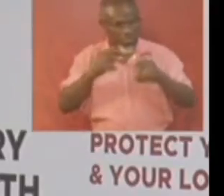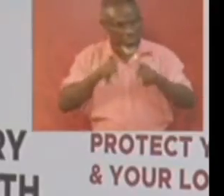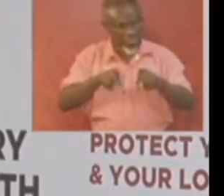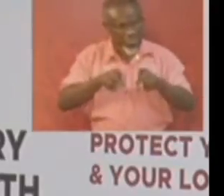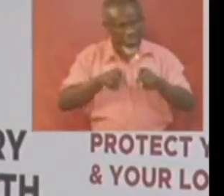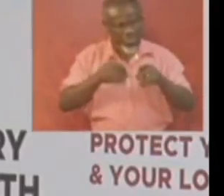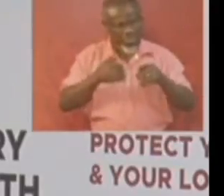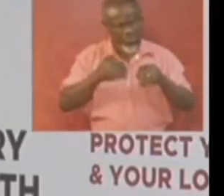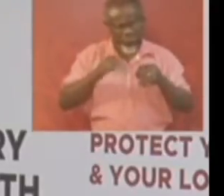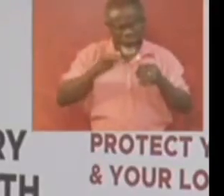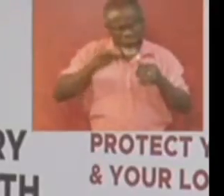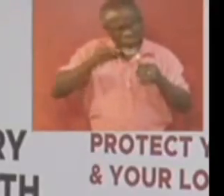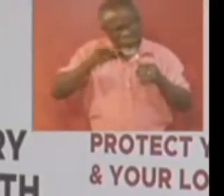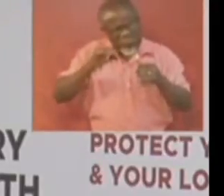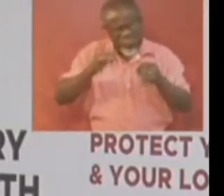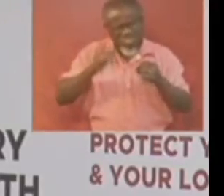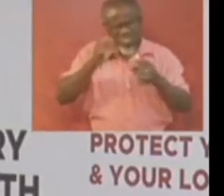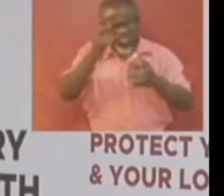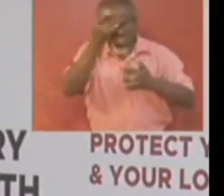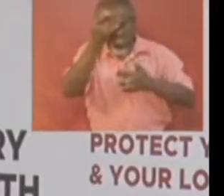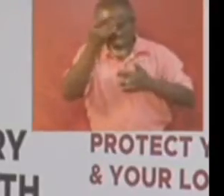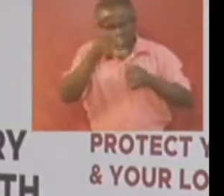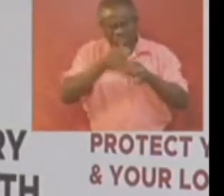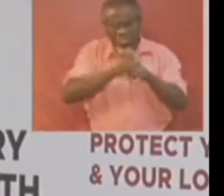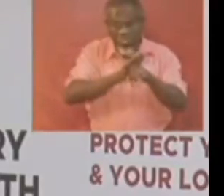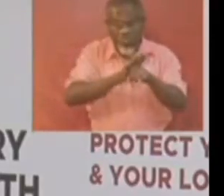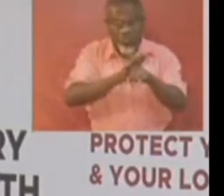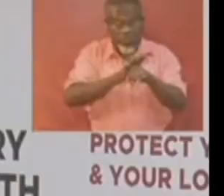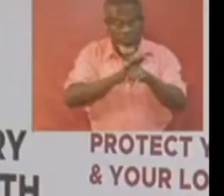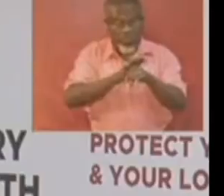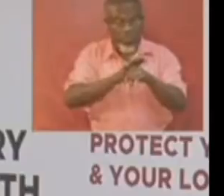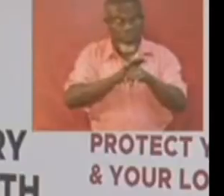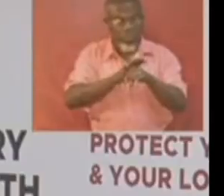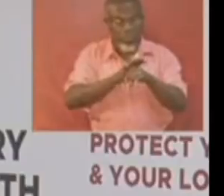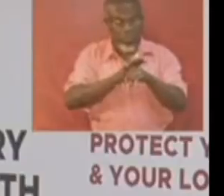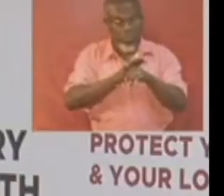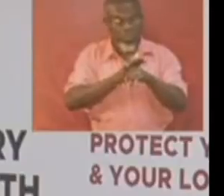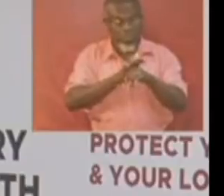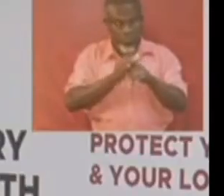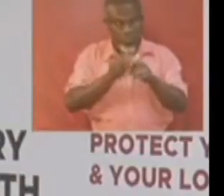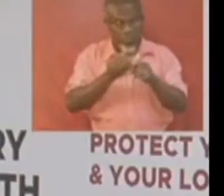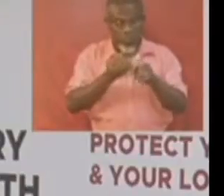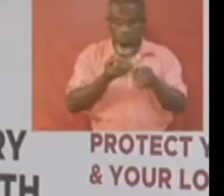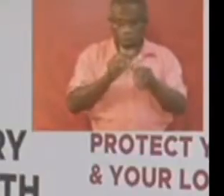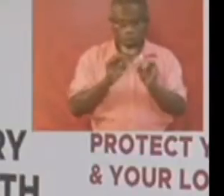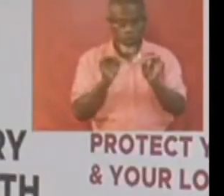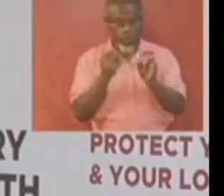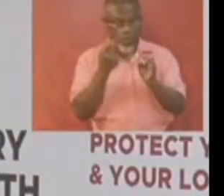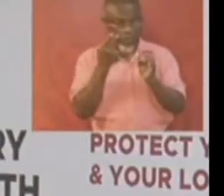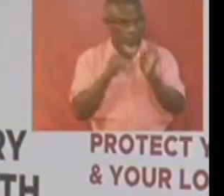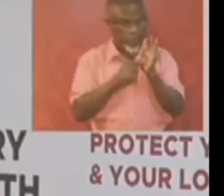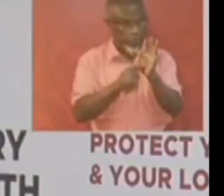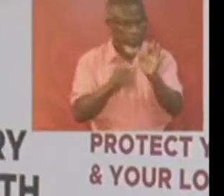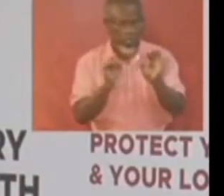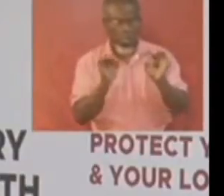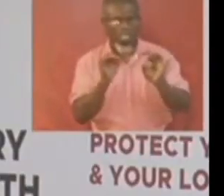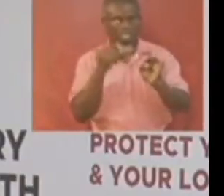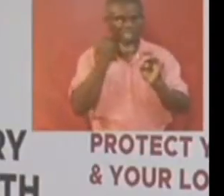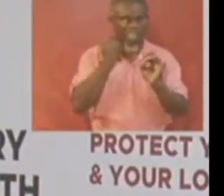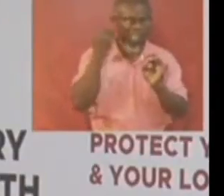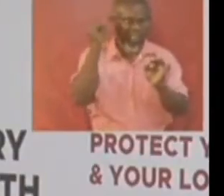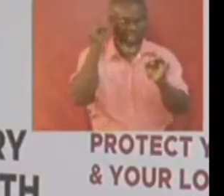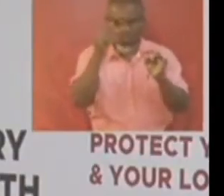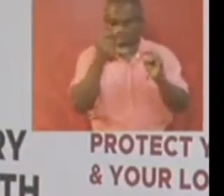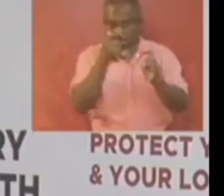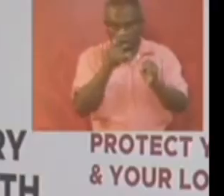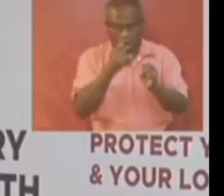coronavirus entertaining themselves in these gatherings, wherever they are, whatever setting they're found in. We do want